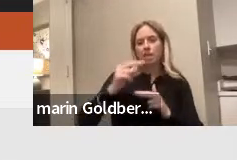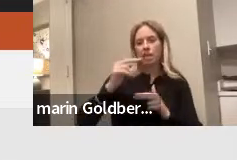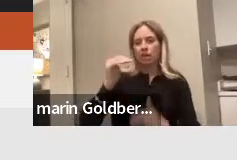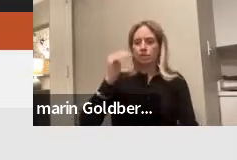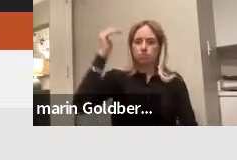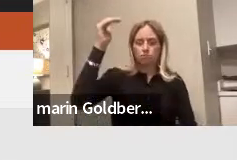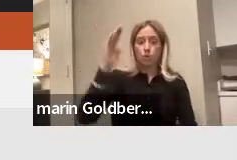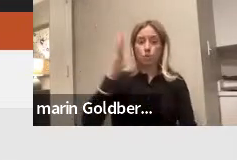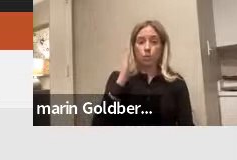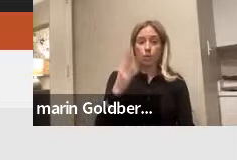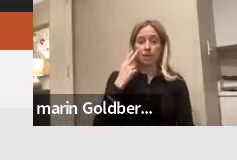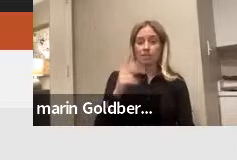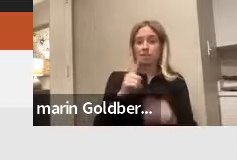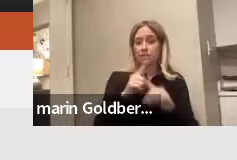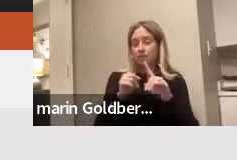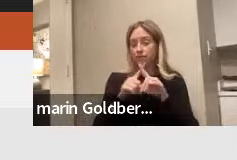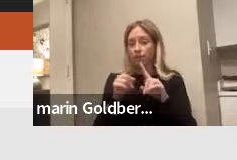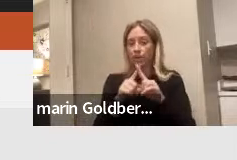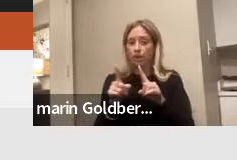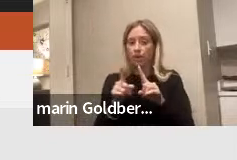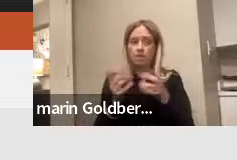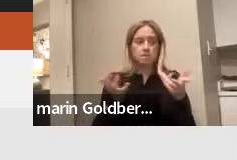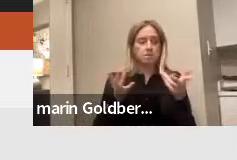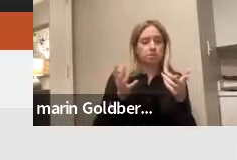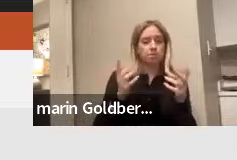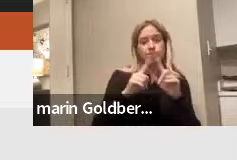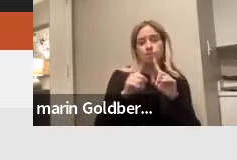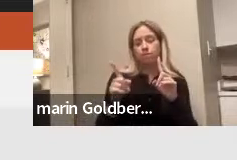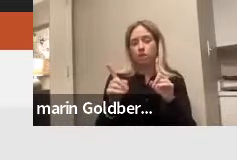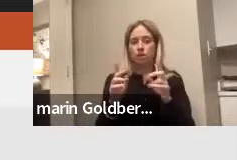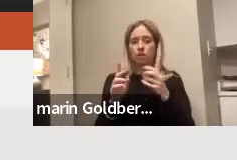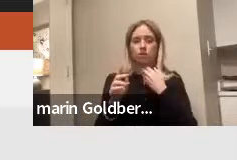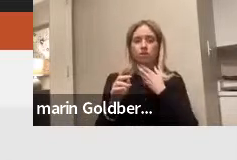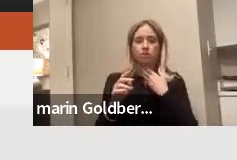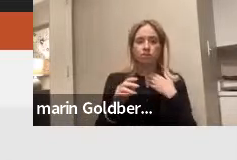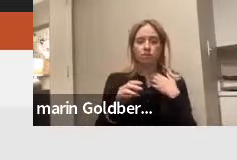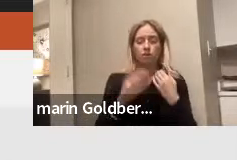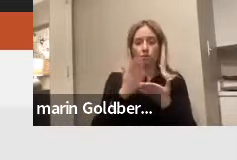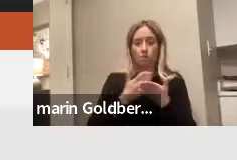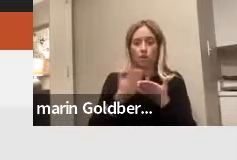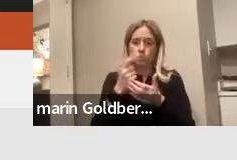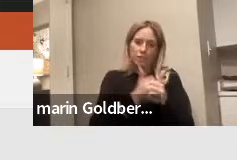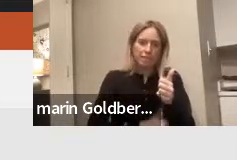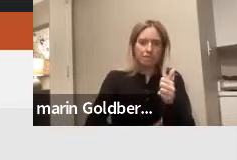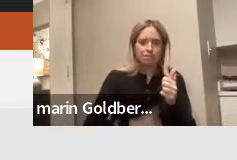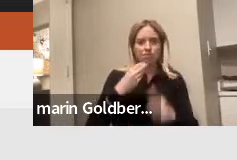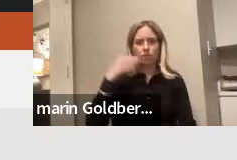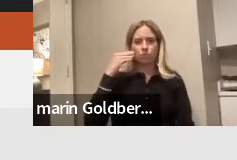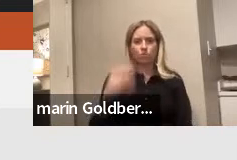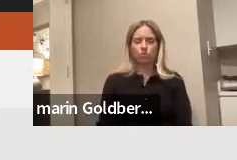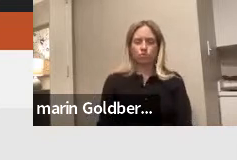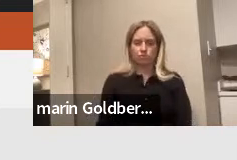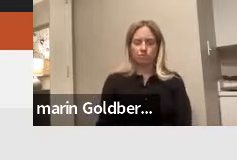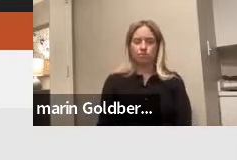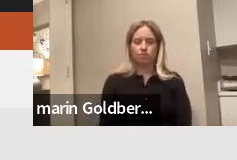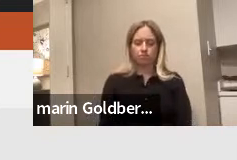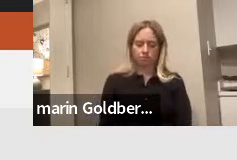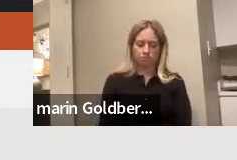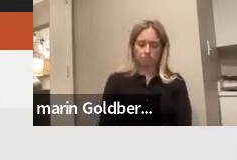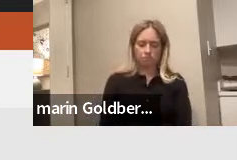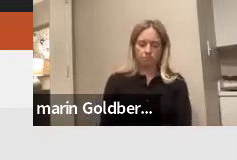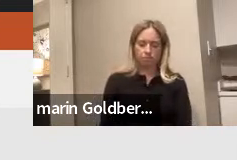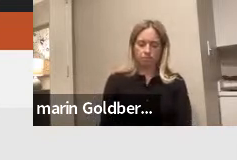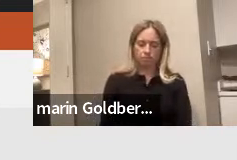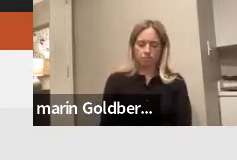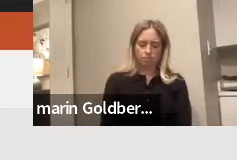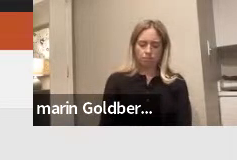porch roof awnings and different elements to each house. So again, here, just want to show